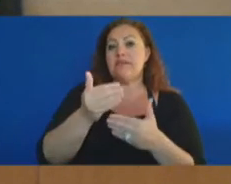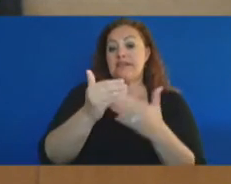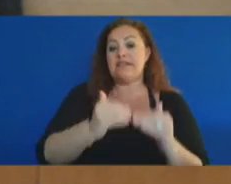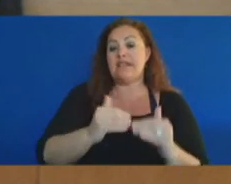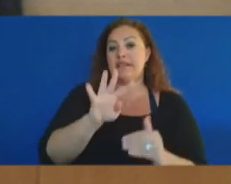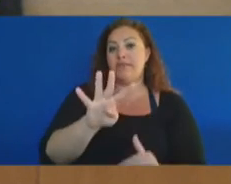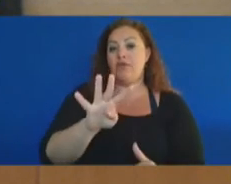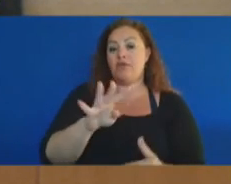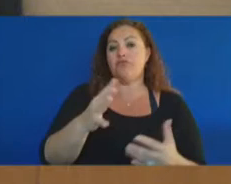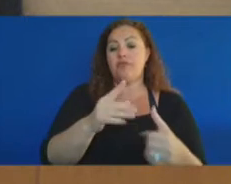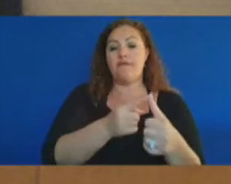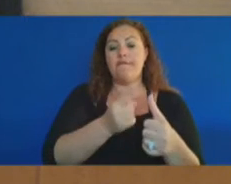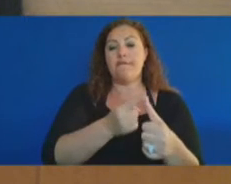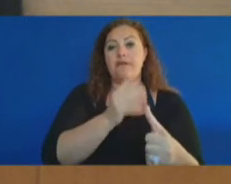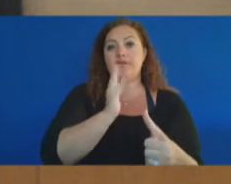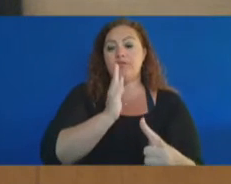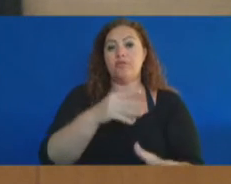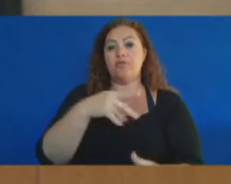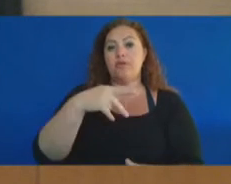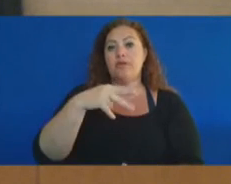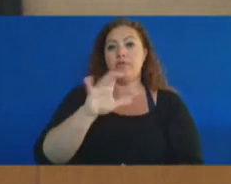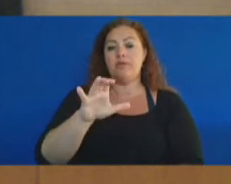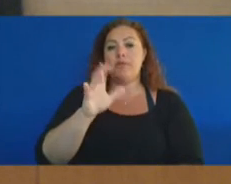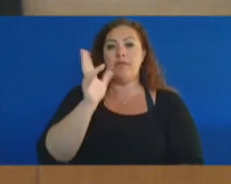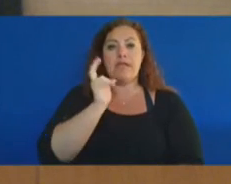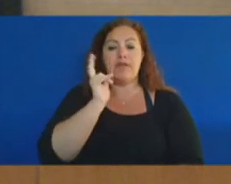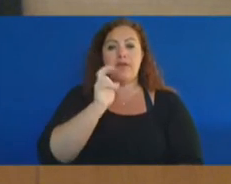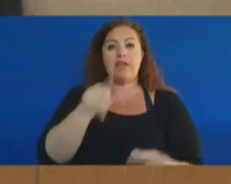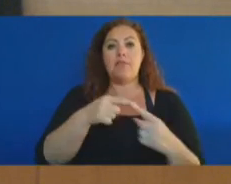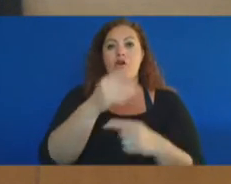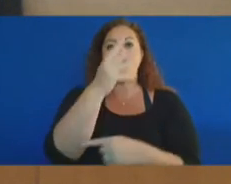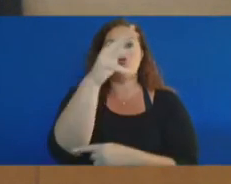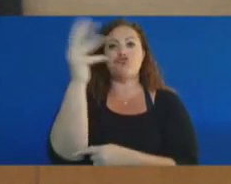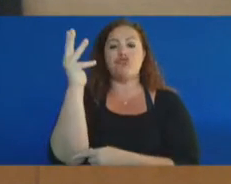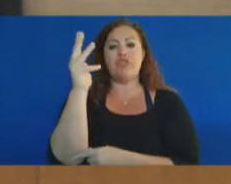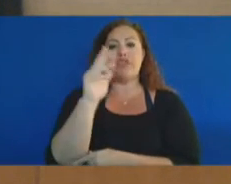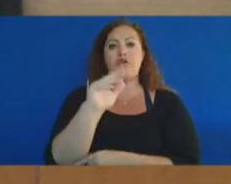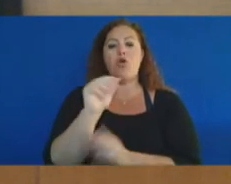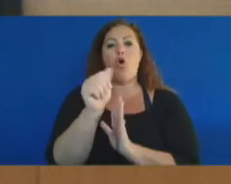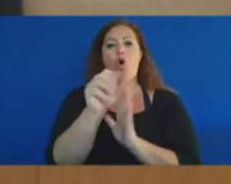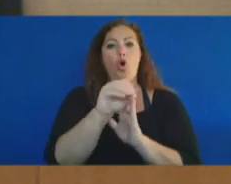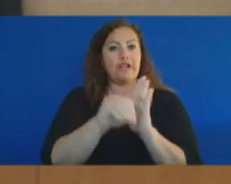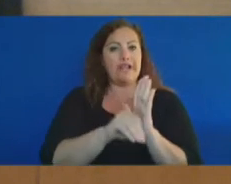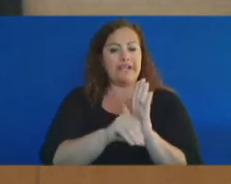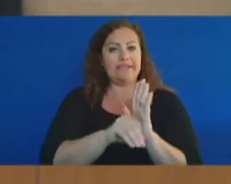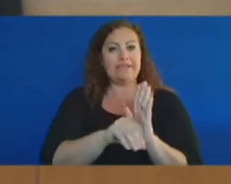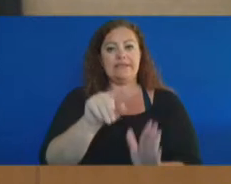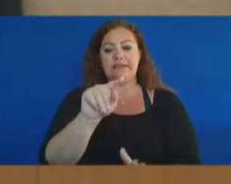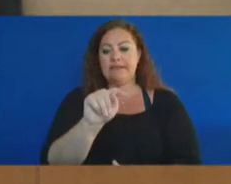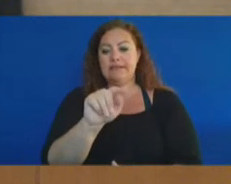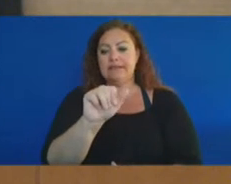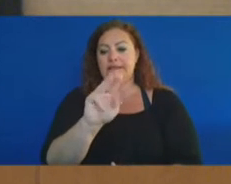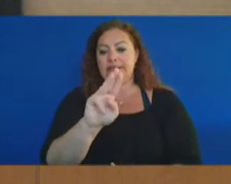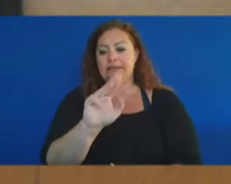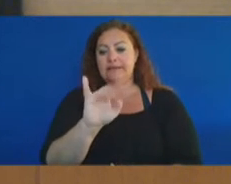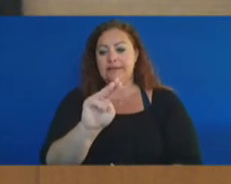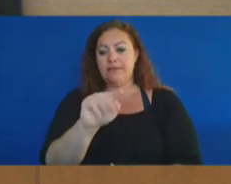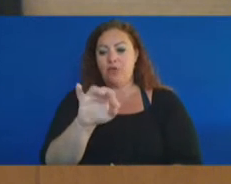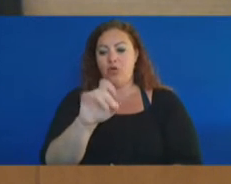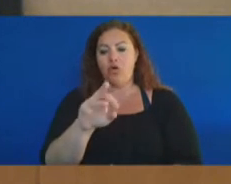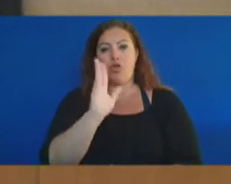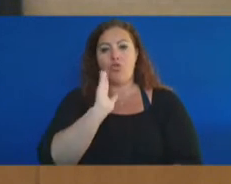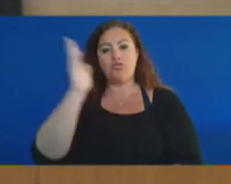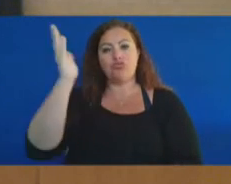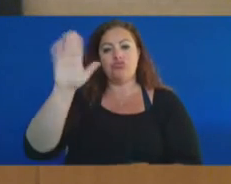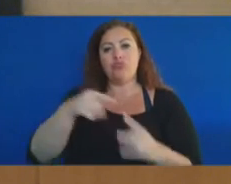would be uh a public hearing on the text Amendment to the tree ordinance uh Tim Porter I will give a presentation uh on that item and then we've got